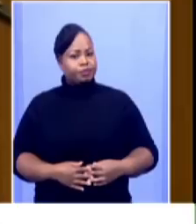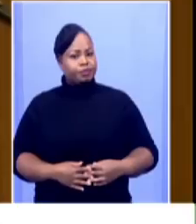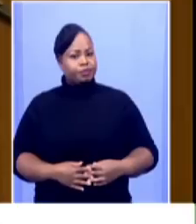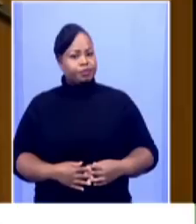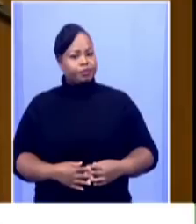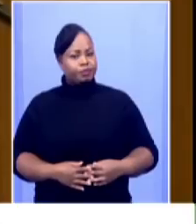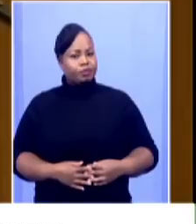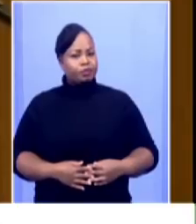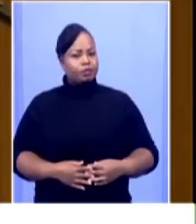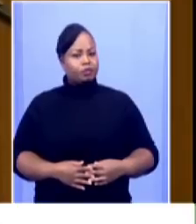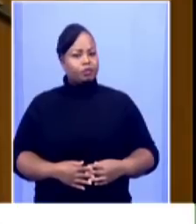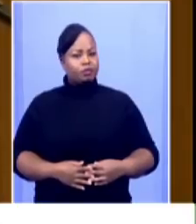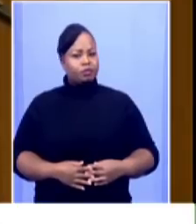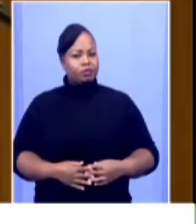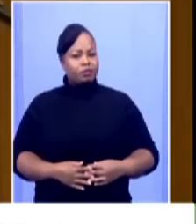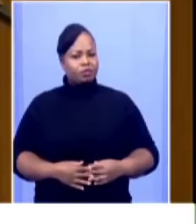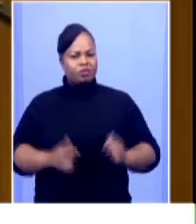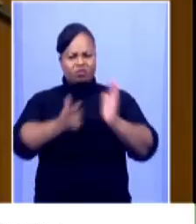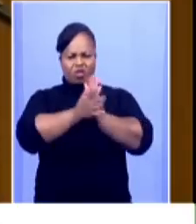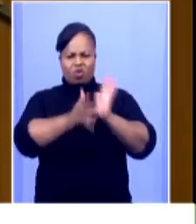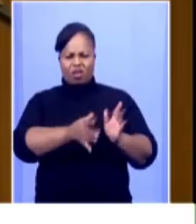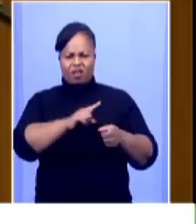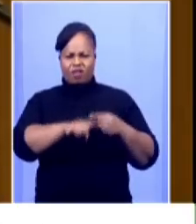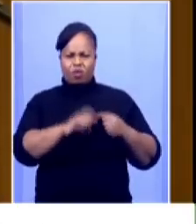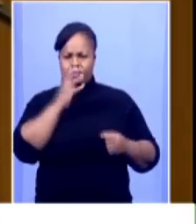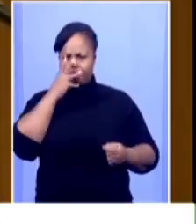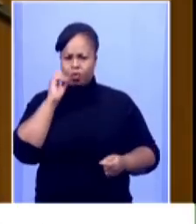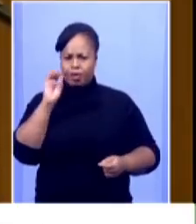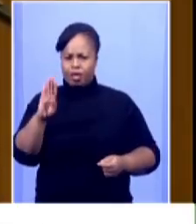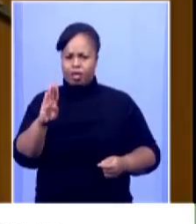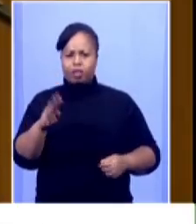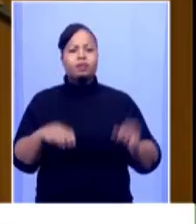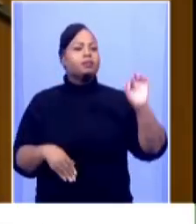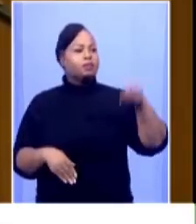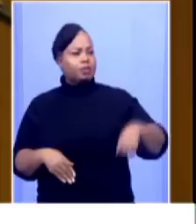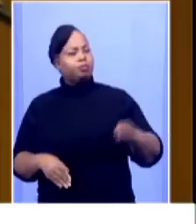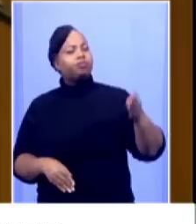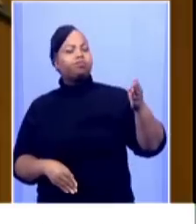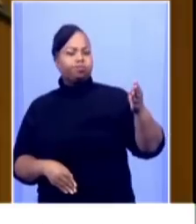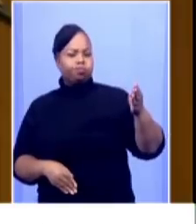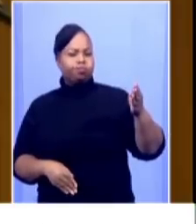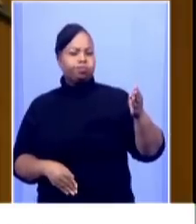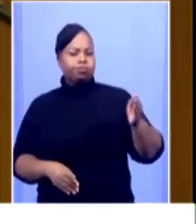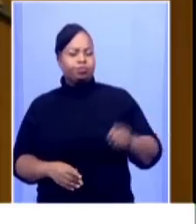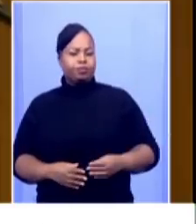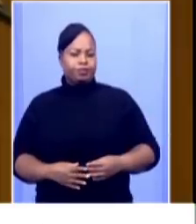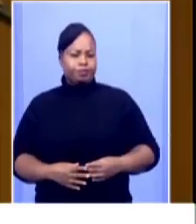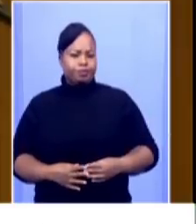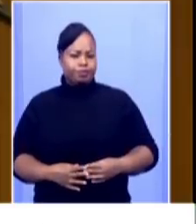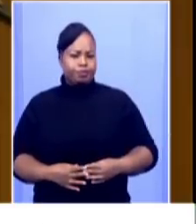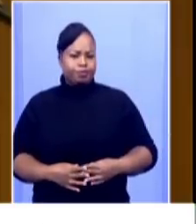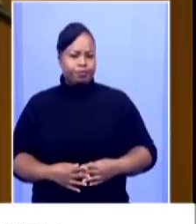Mr. Magashule, is that the attorney Magashule from Bloemfontein? Yes. Oh, there you are, Mr. Magashule.